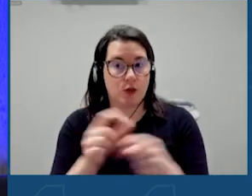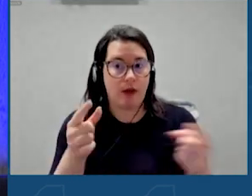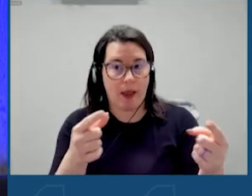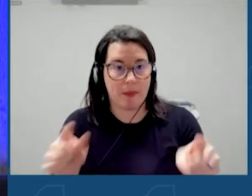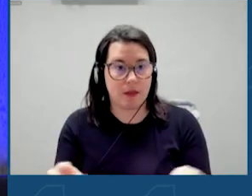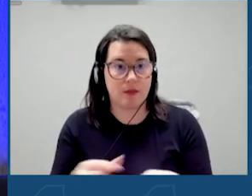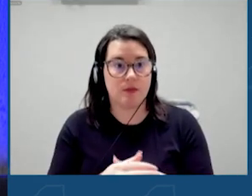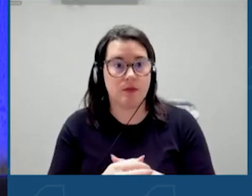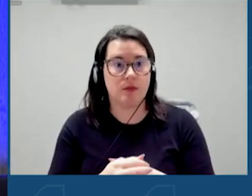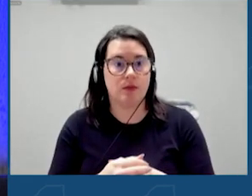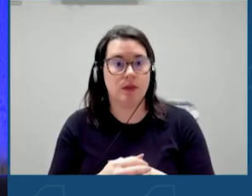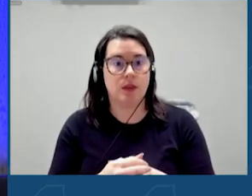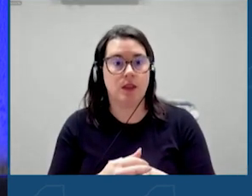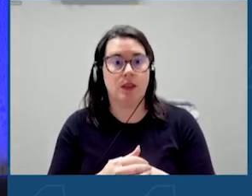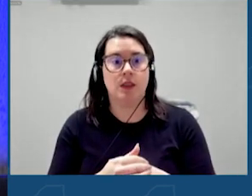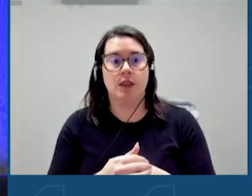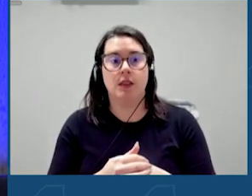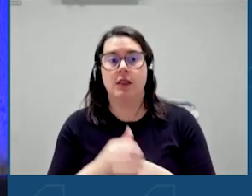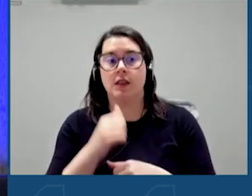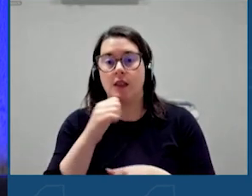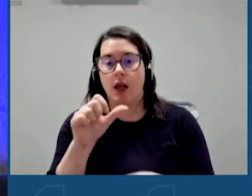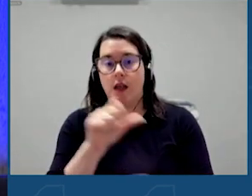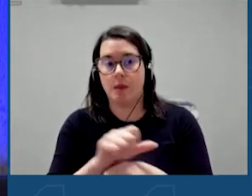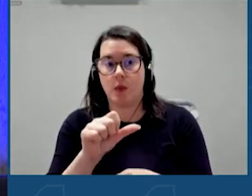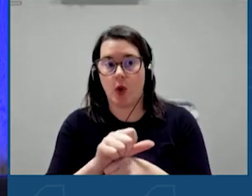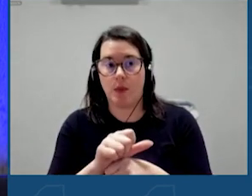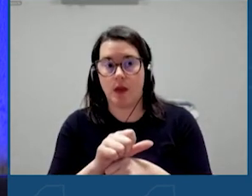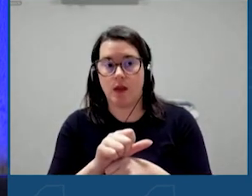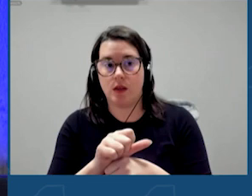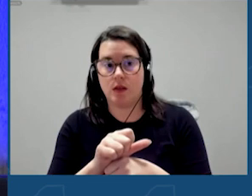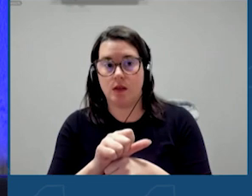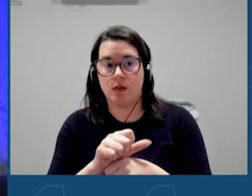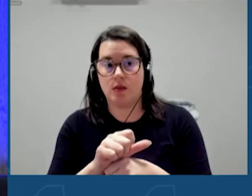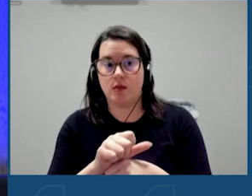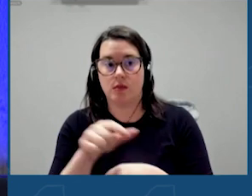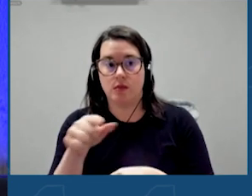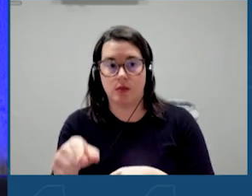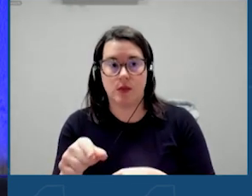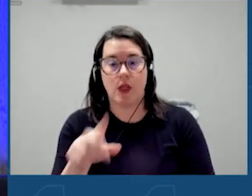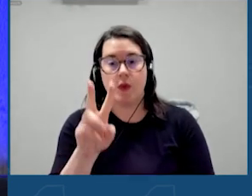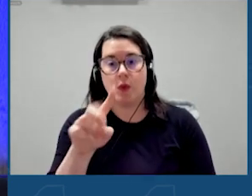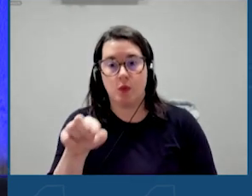The unemployment rate on Long Island already right now, today, 2.2%.